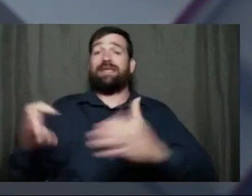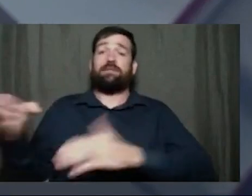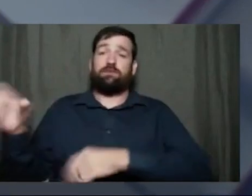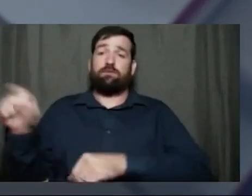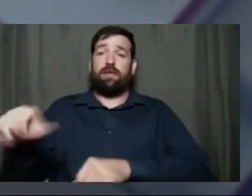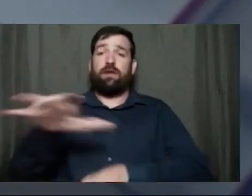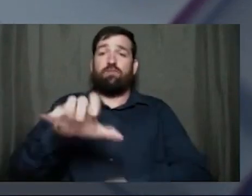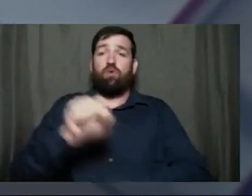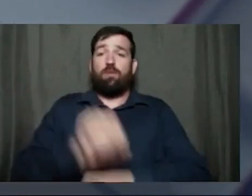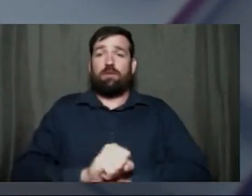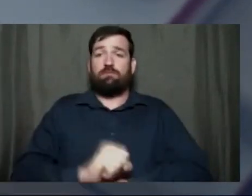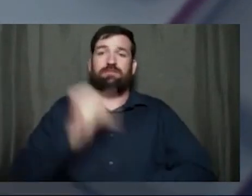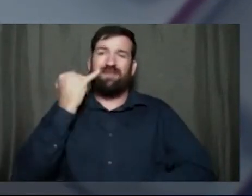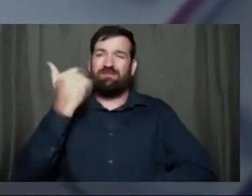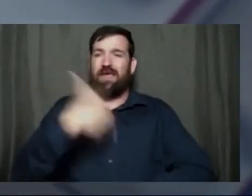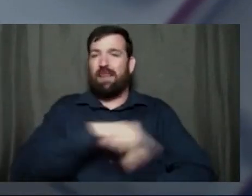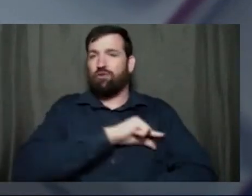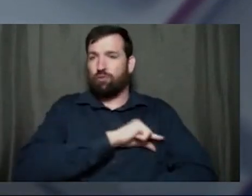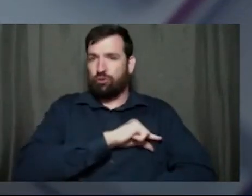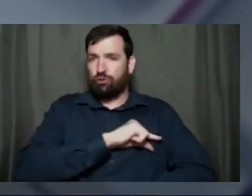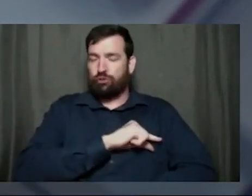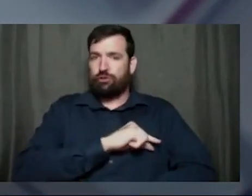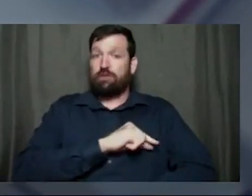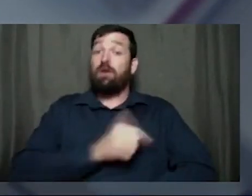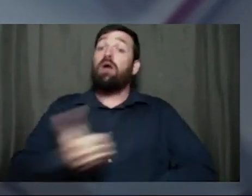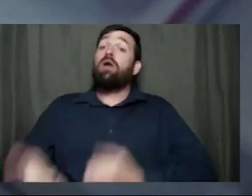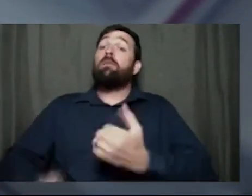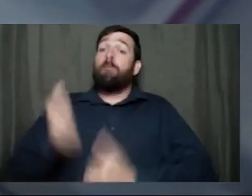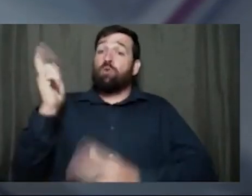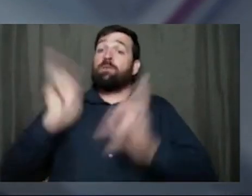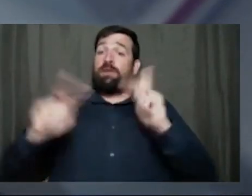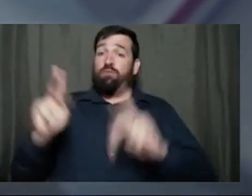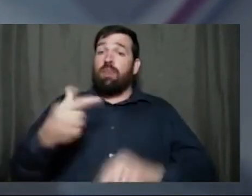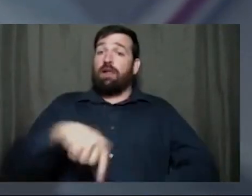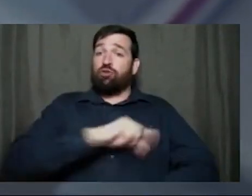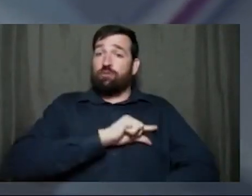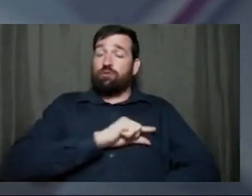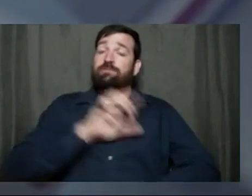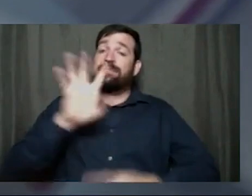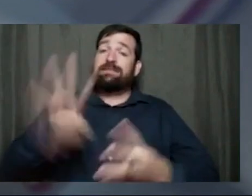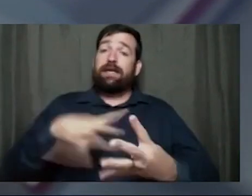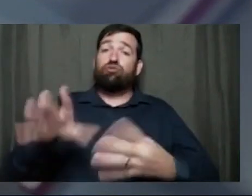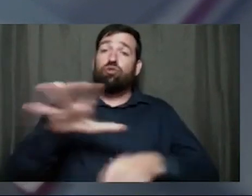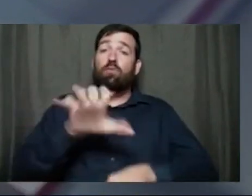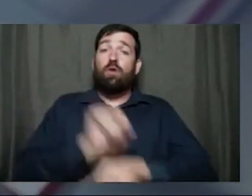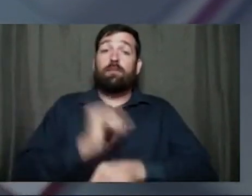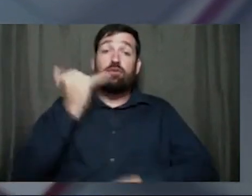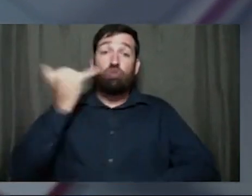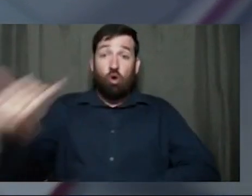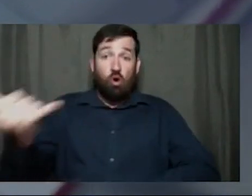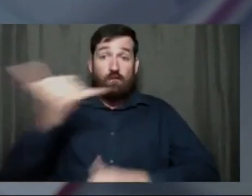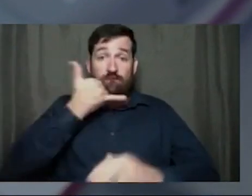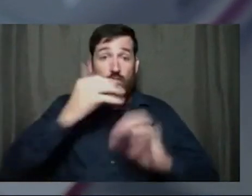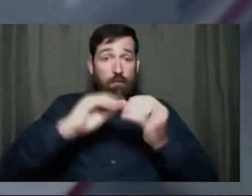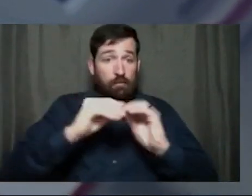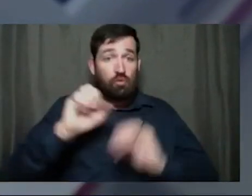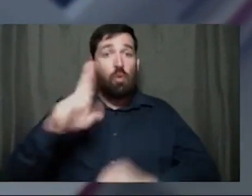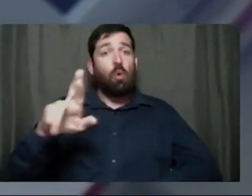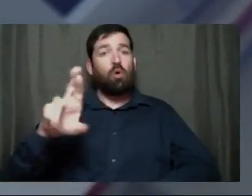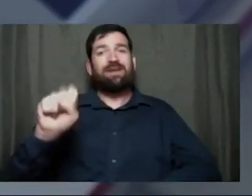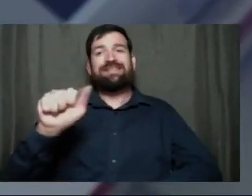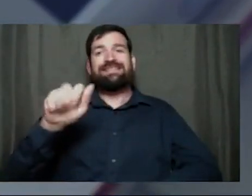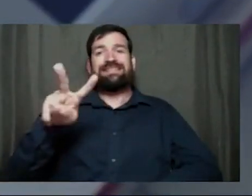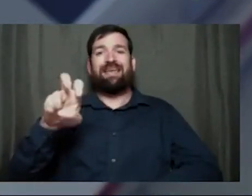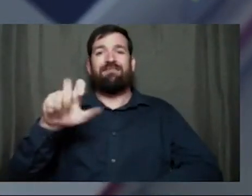you are eligible to donate, and most people are. You can schedule an appointment by calling the number there on your screen, or you can visit